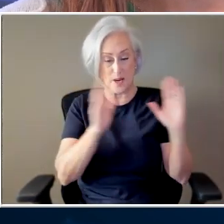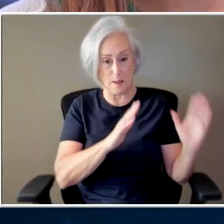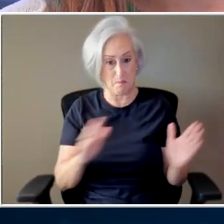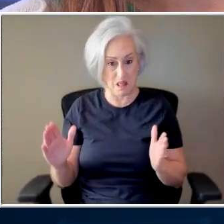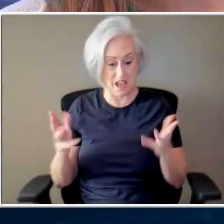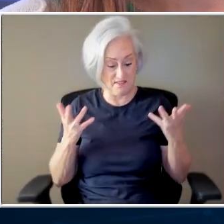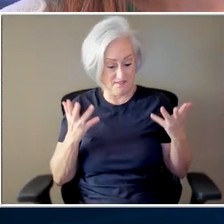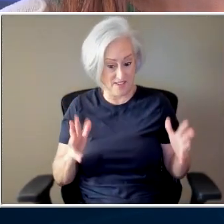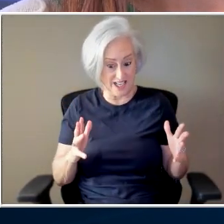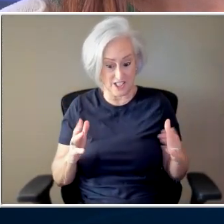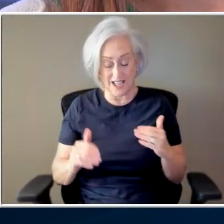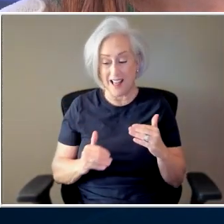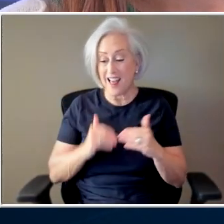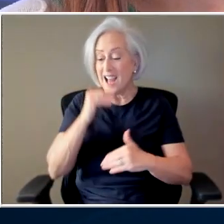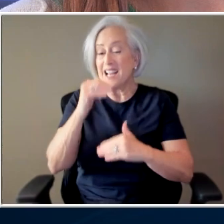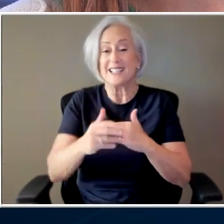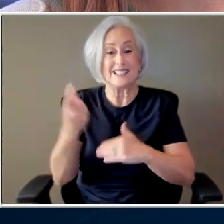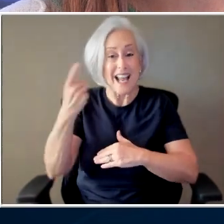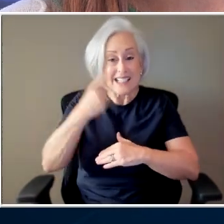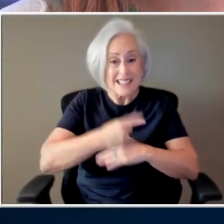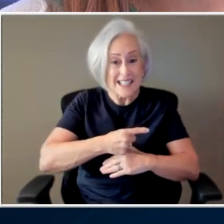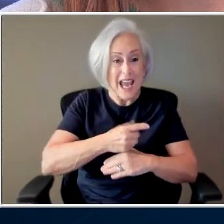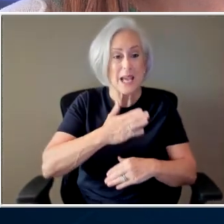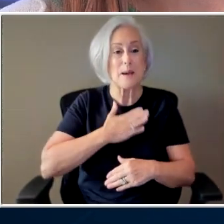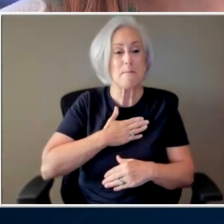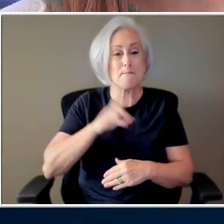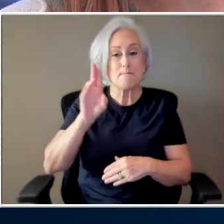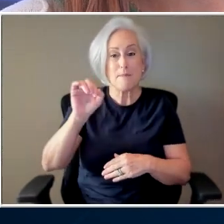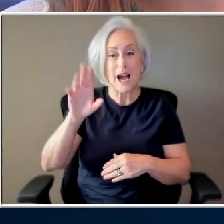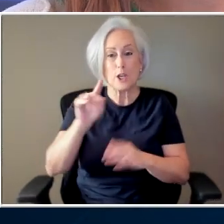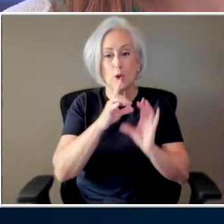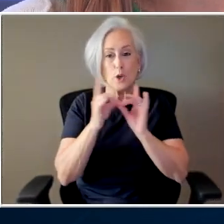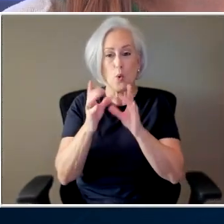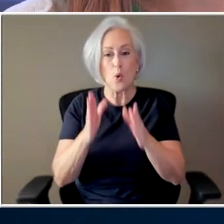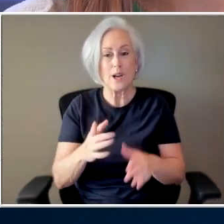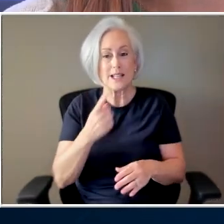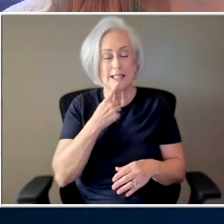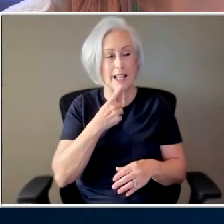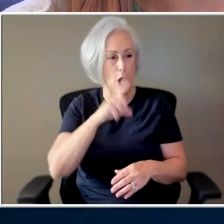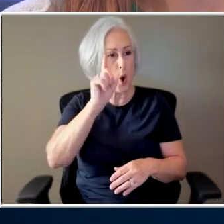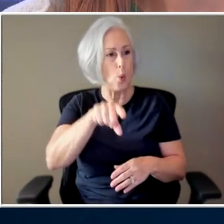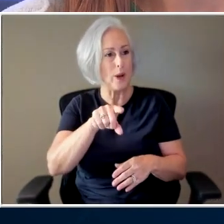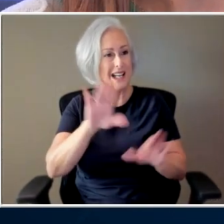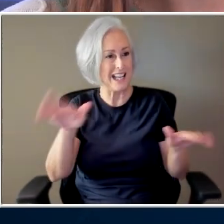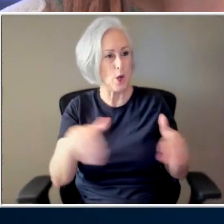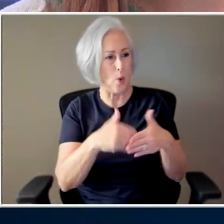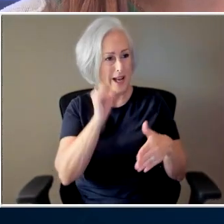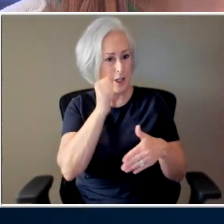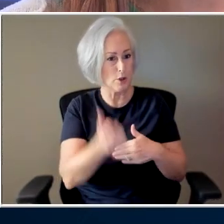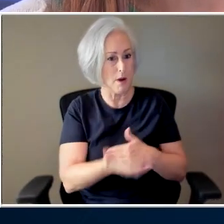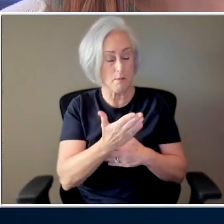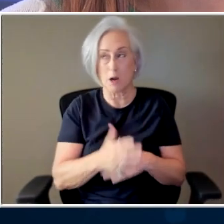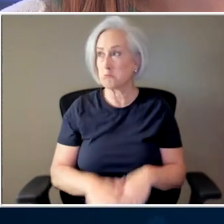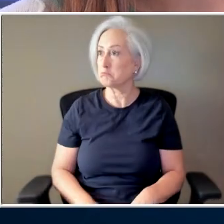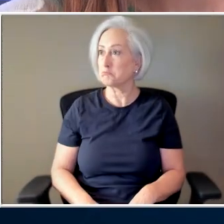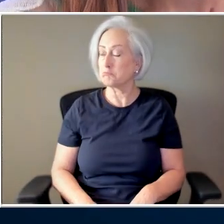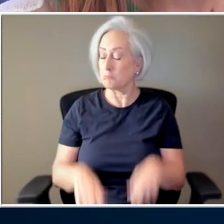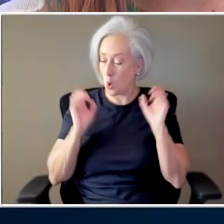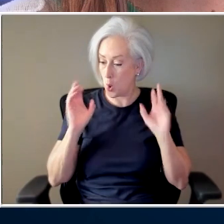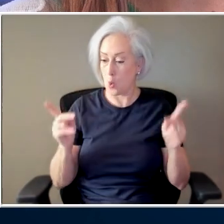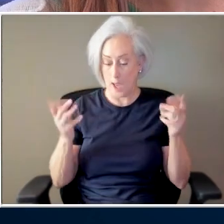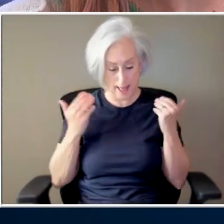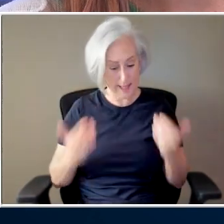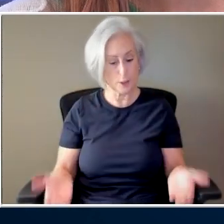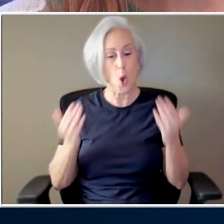next day, my unit coordinator popped in and said, we need to have a wedding tomorrow morning too. And I was like, okay, let's do it. And